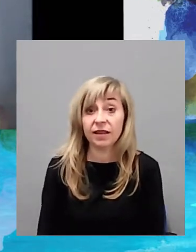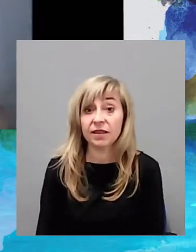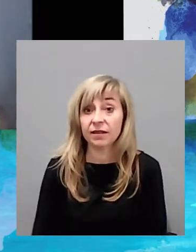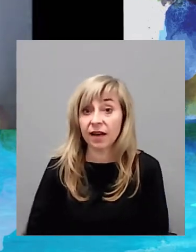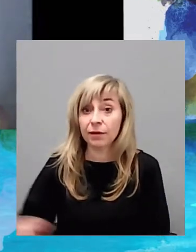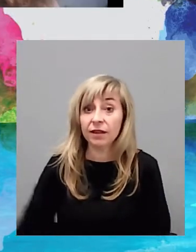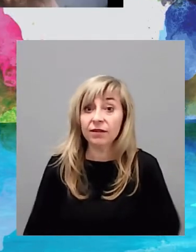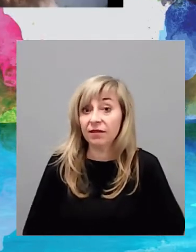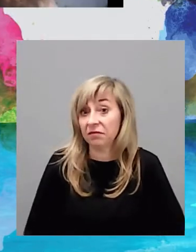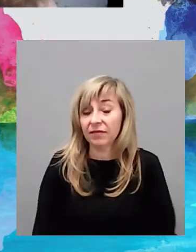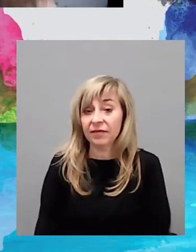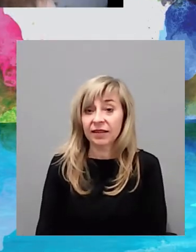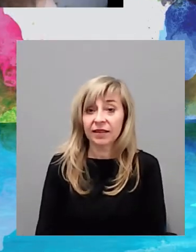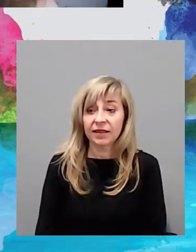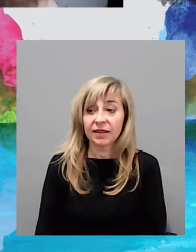Can everyone see that?